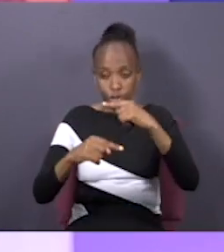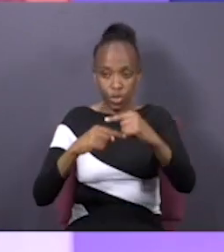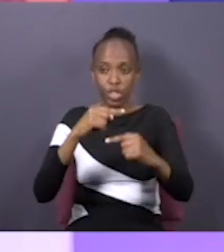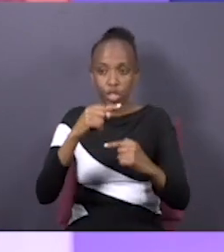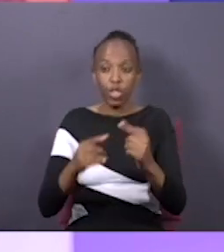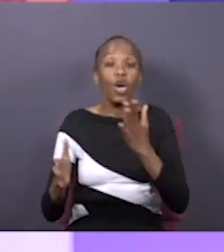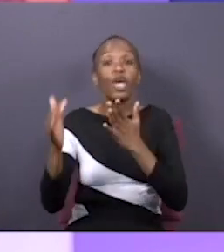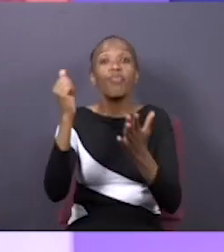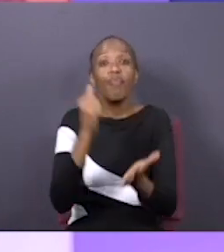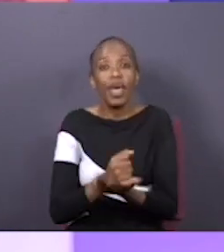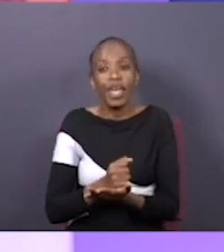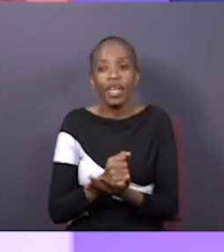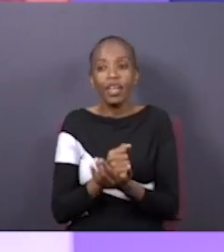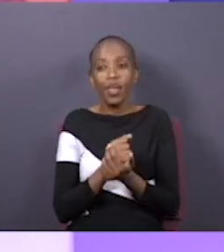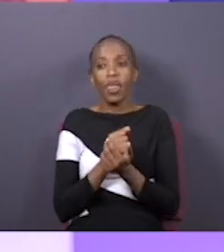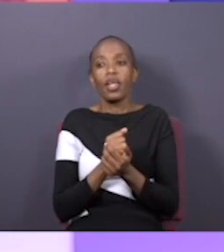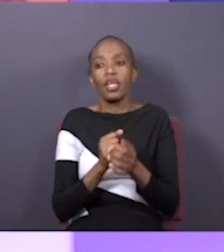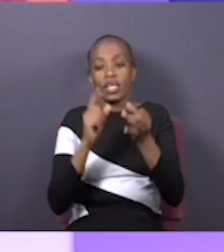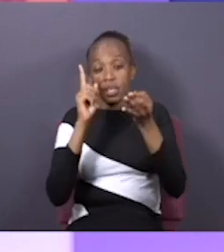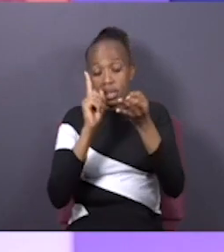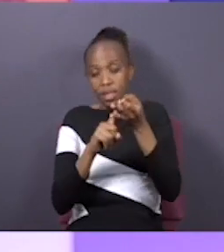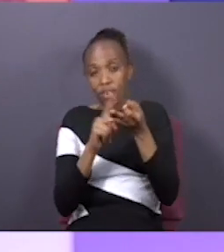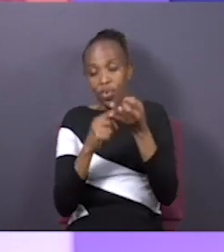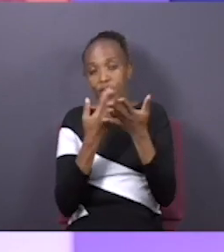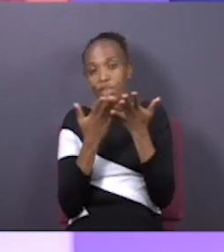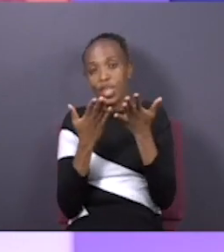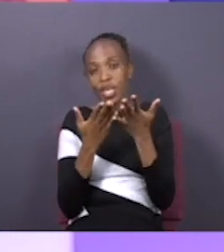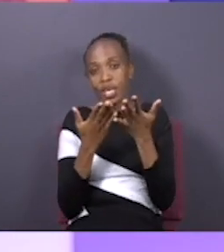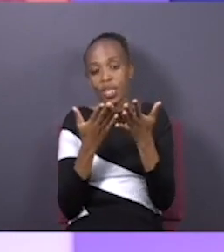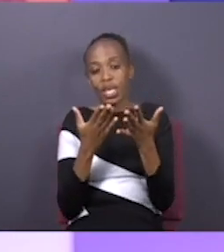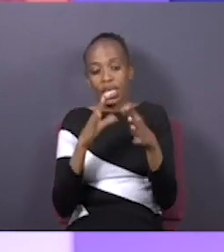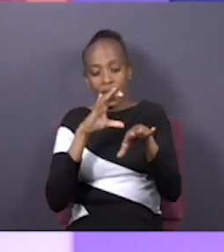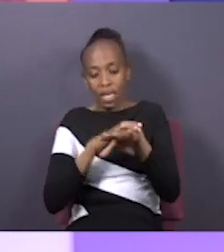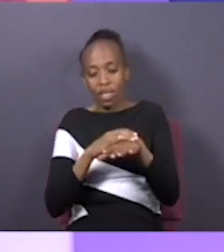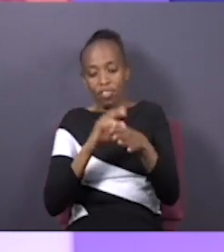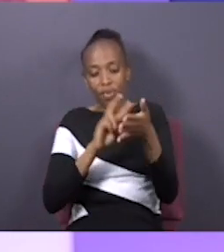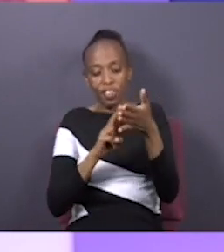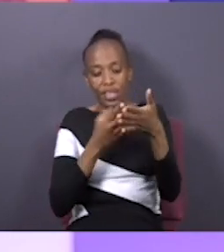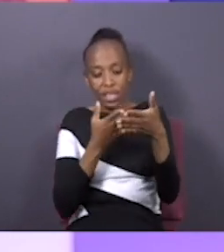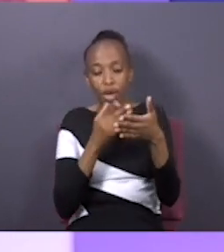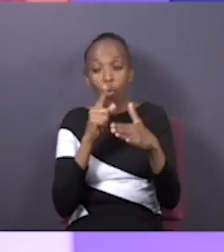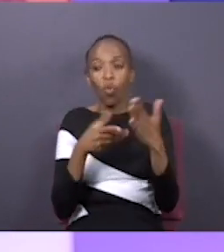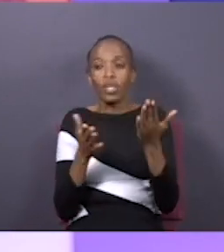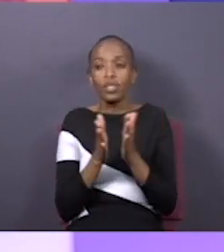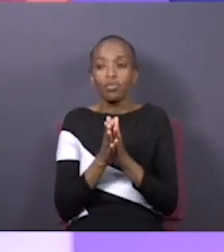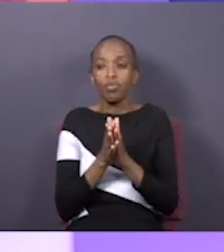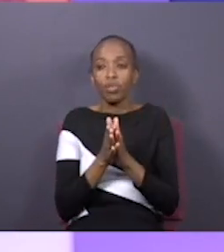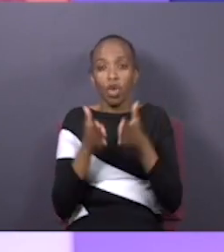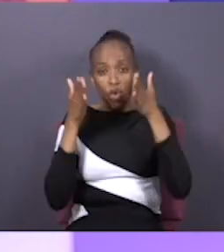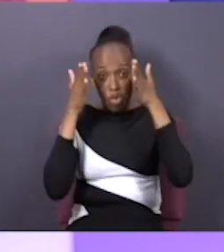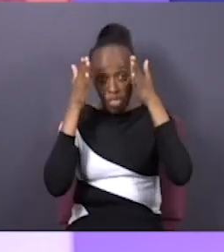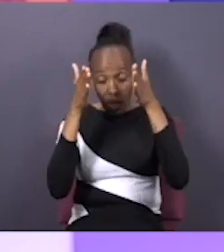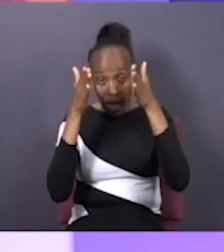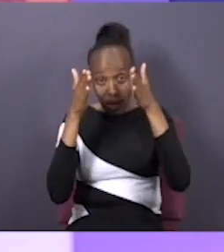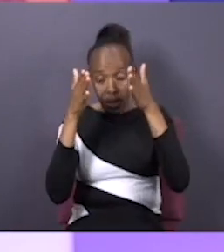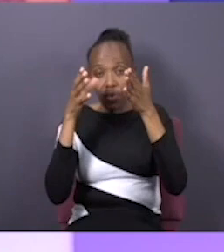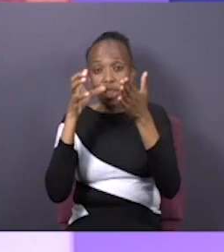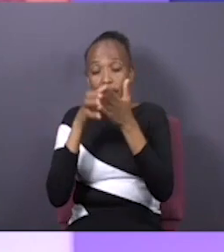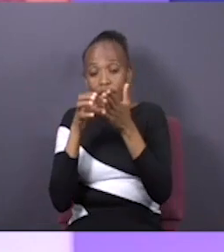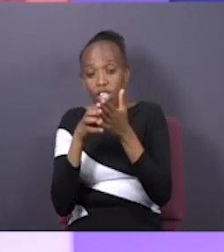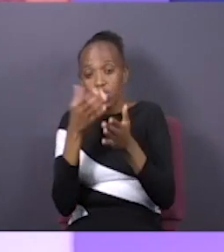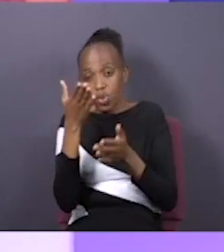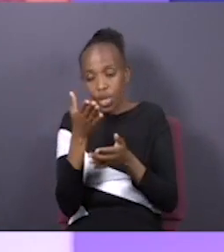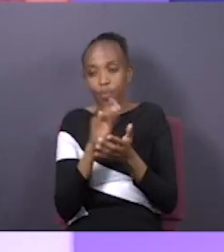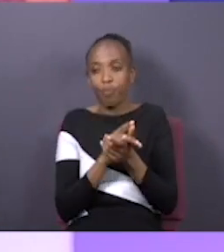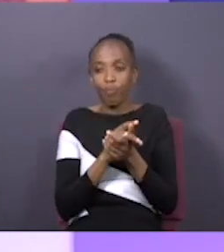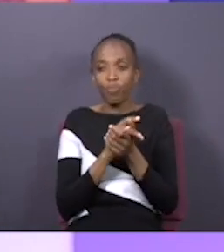going. Amen. The second thing that I find from this passage is that of focus on the issue at